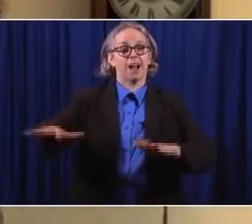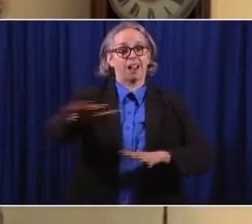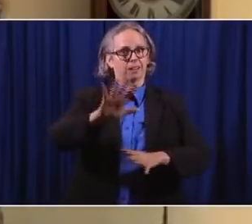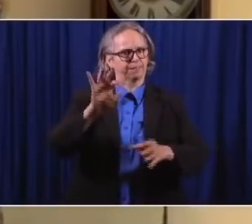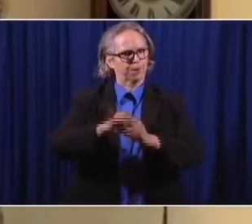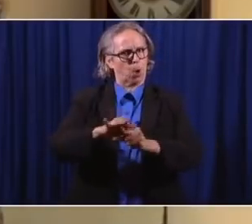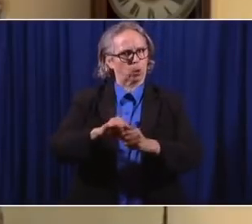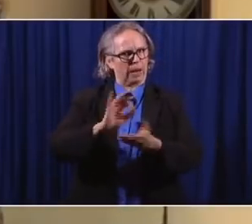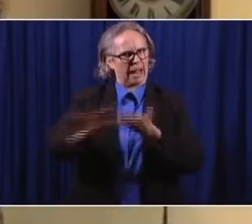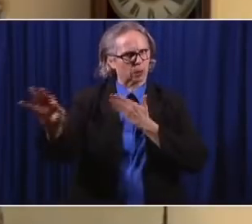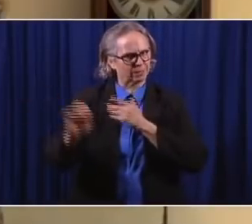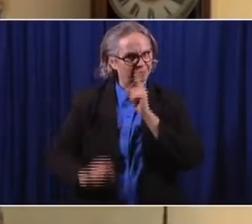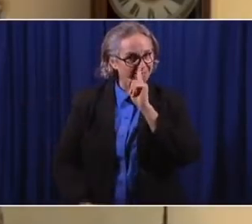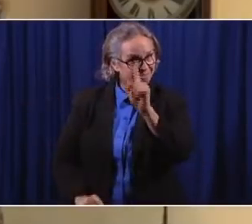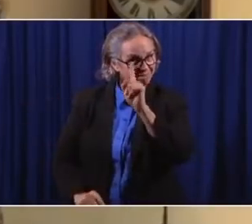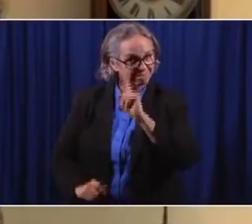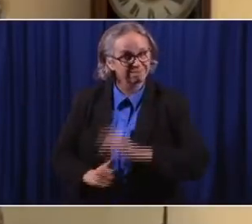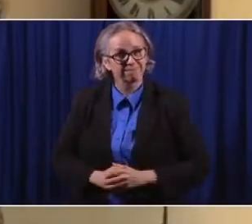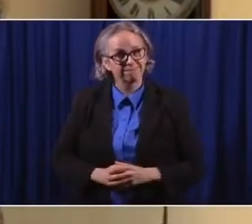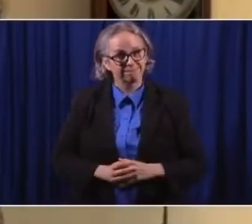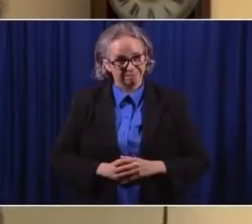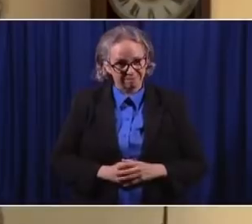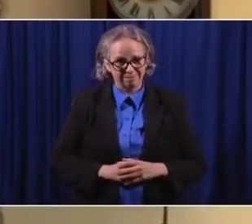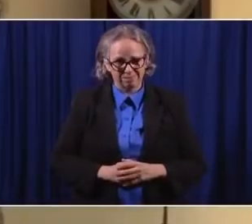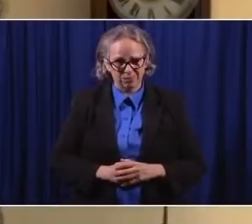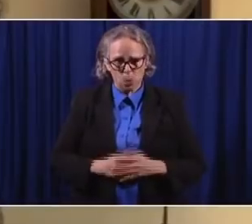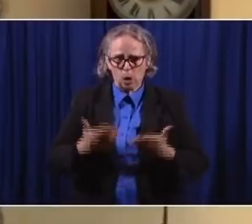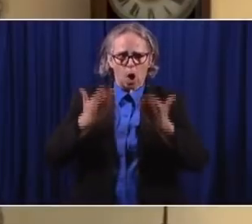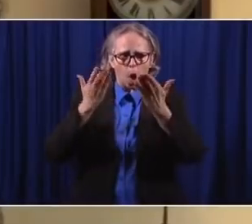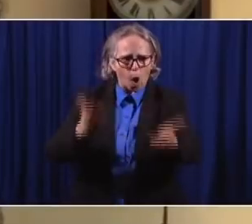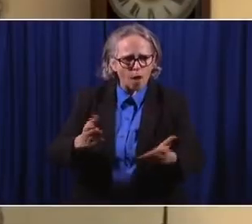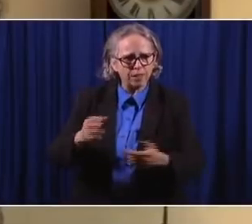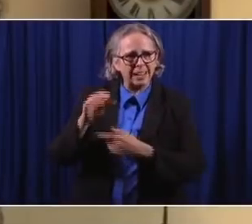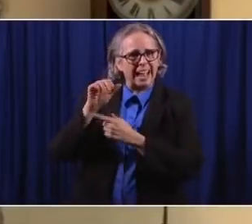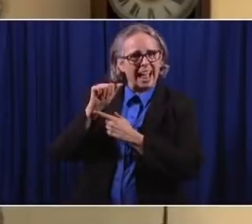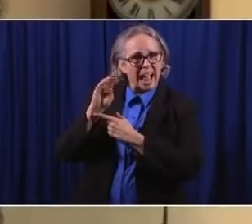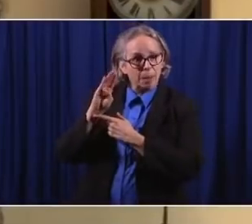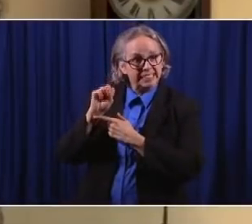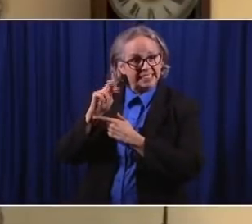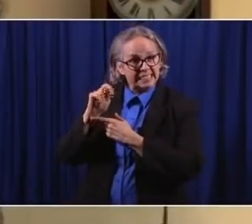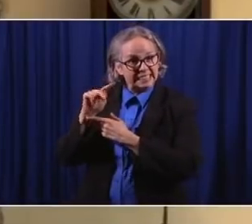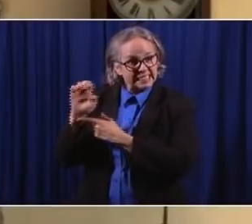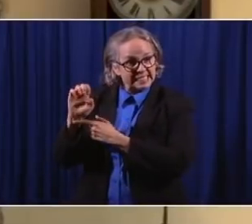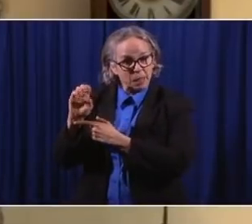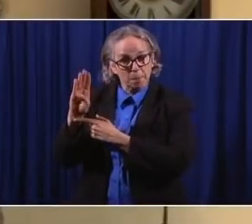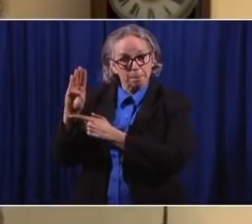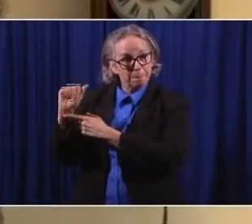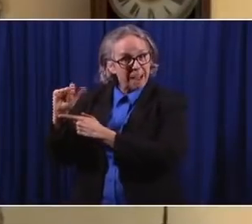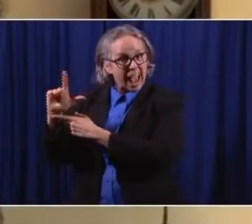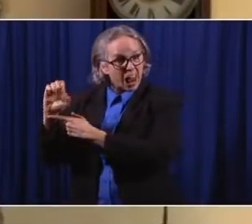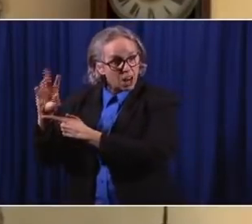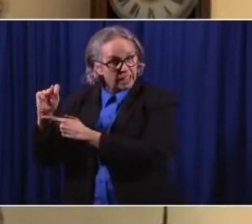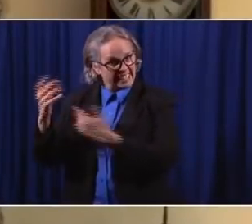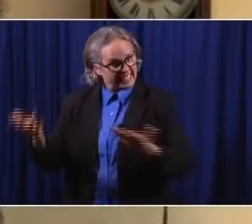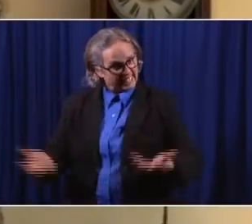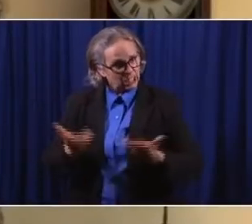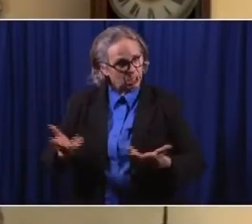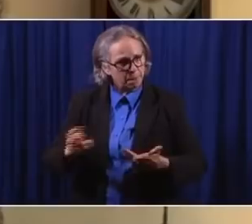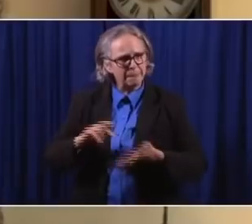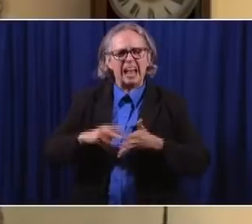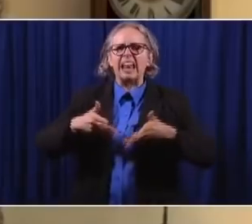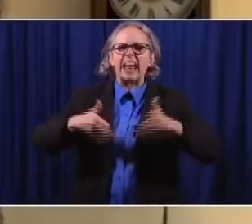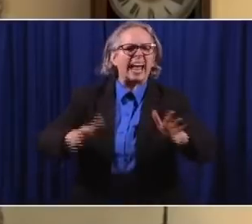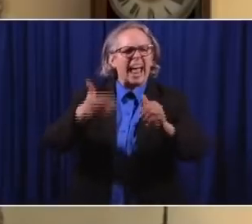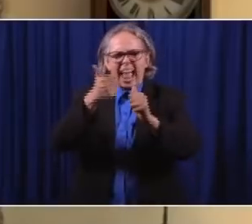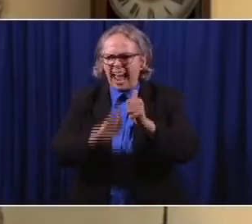look, we have what we call absentee ballots in Ohio. And we allow absentee ballots for any reason. When I